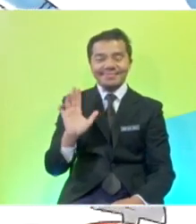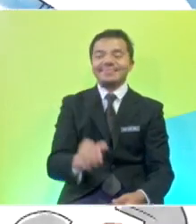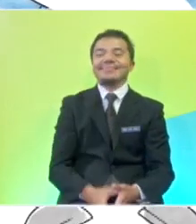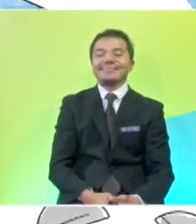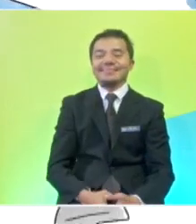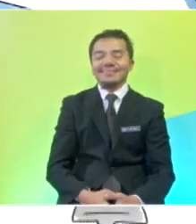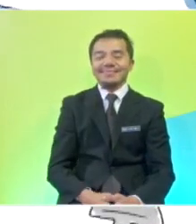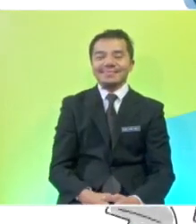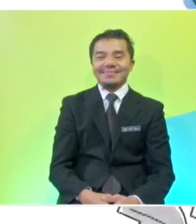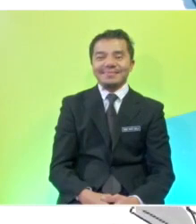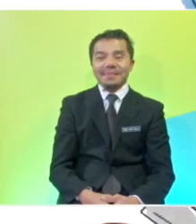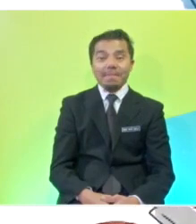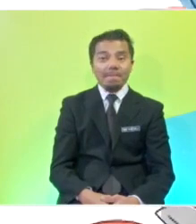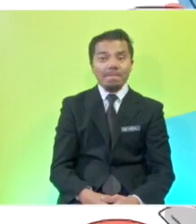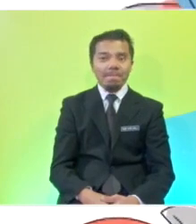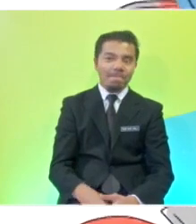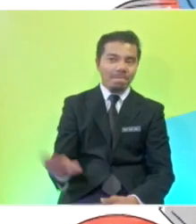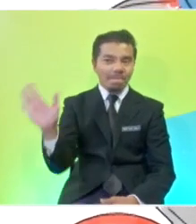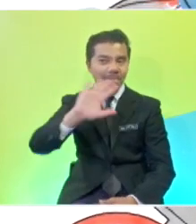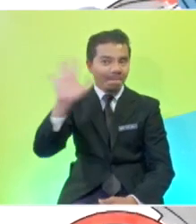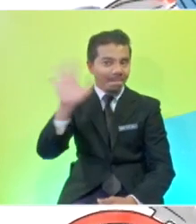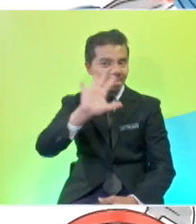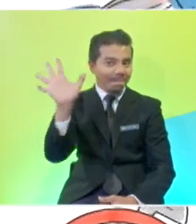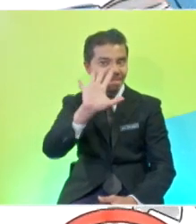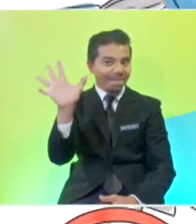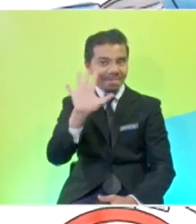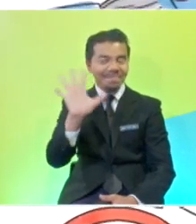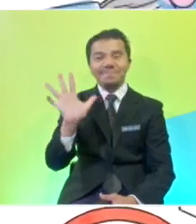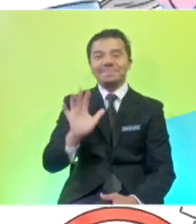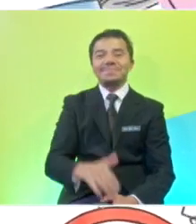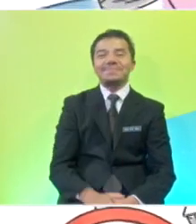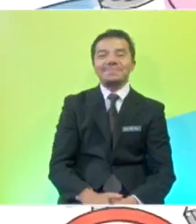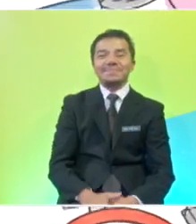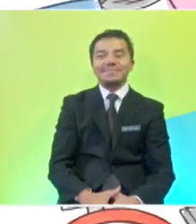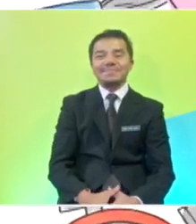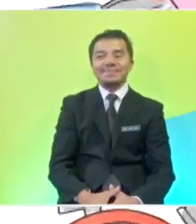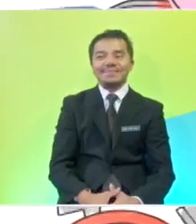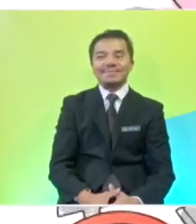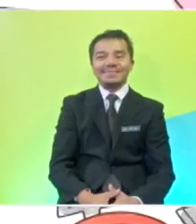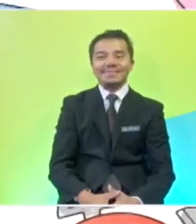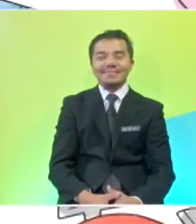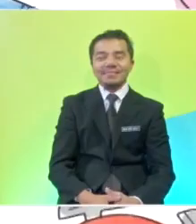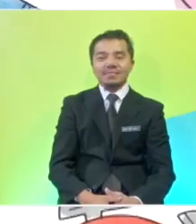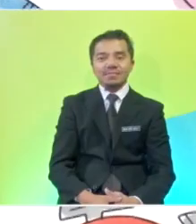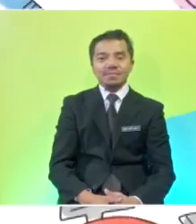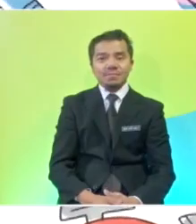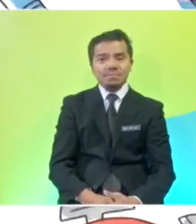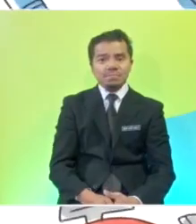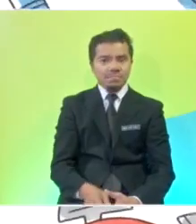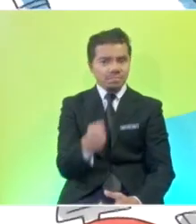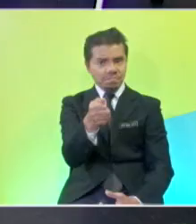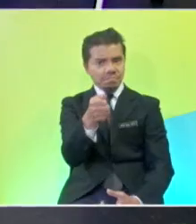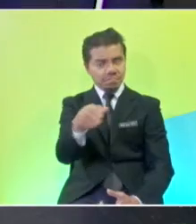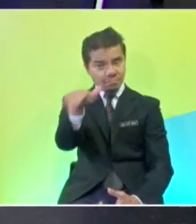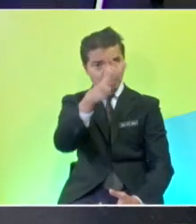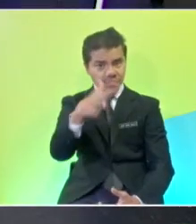they are. Hi everyone. Give me a big wave. Give me a big wave. Hi. All right. And if you're ready for today's class, everyone watching at